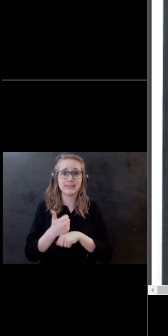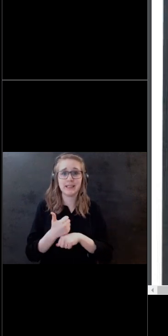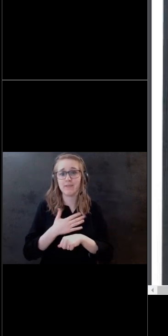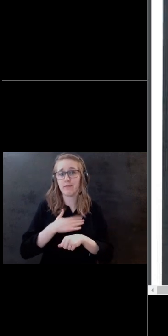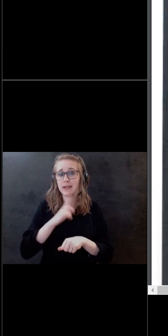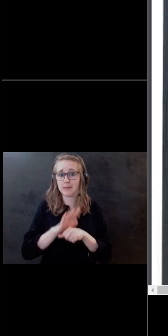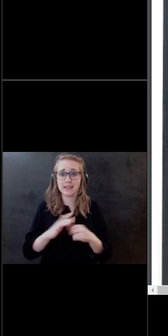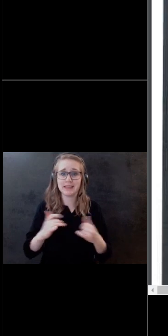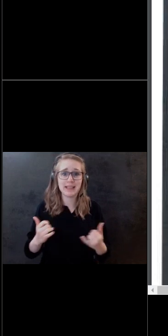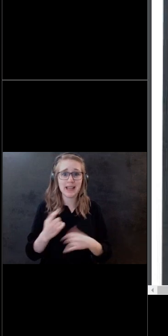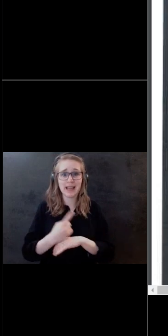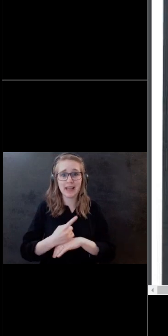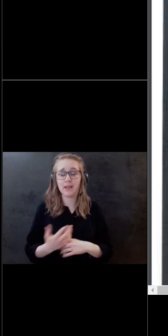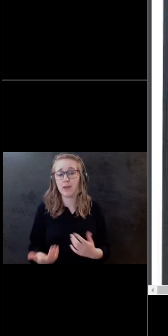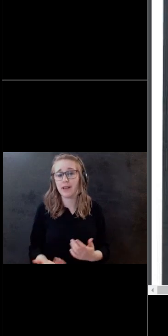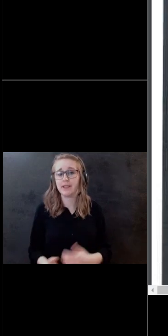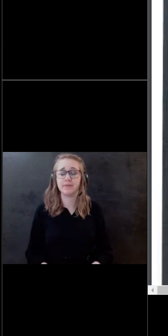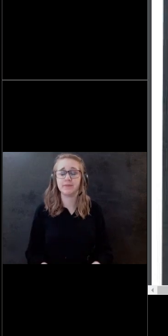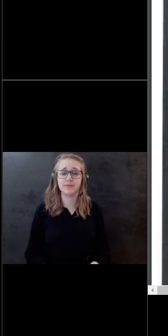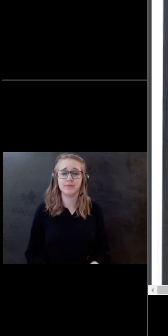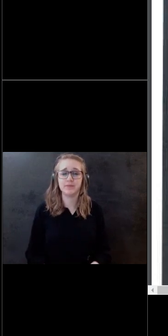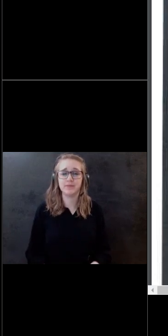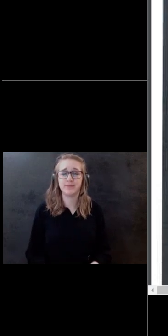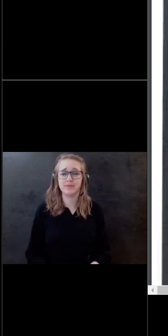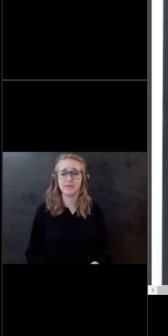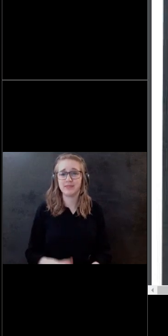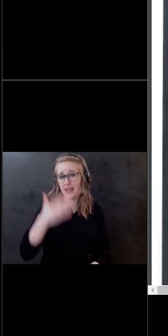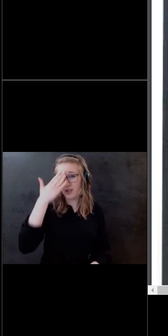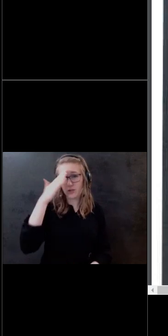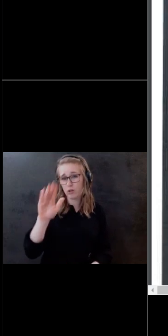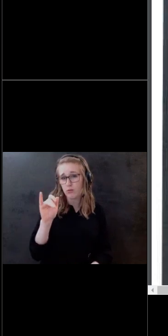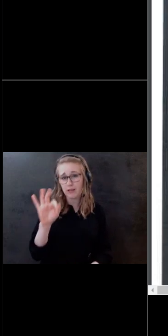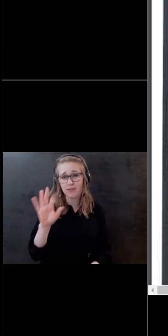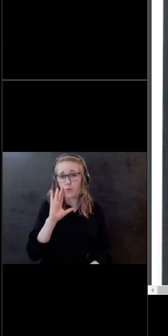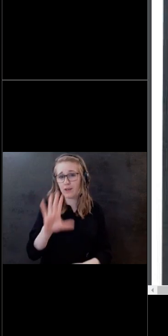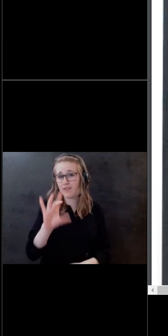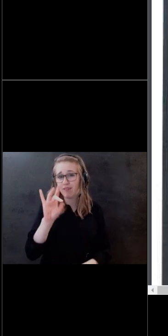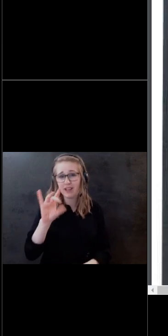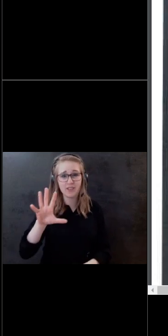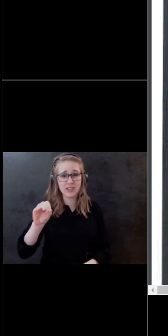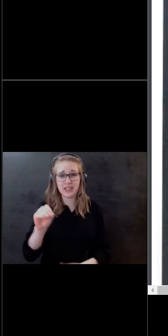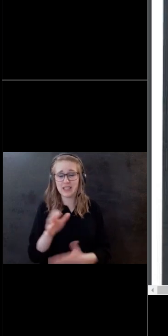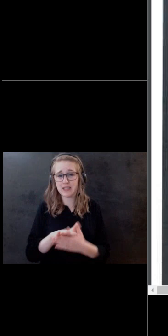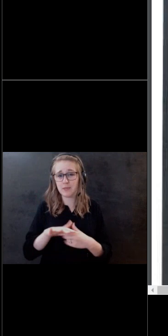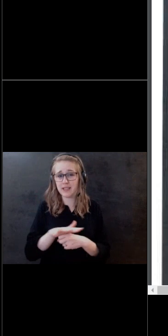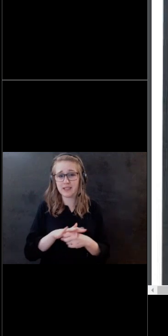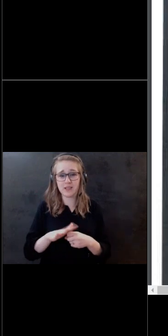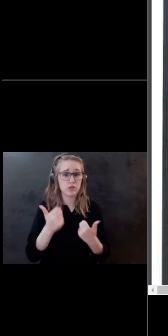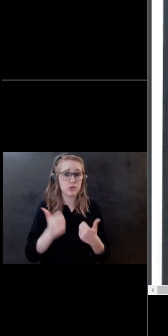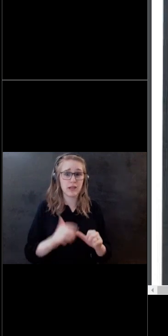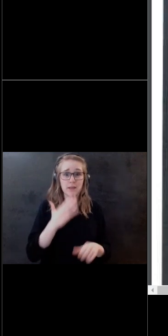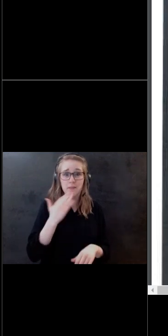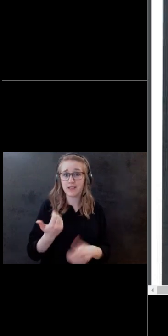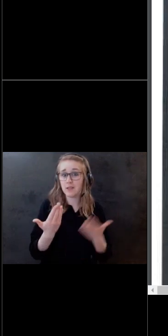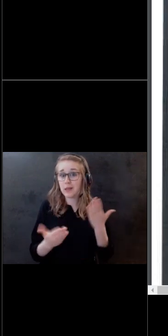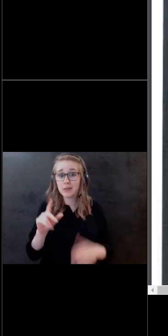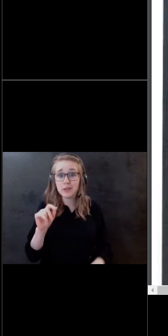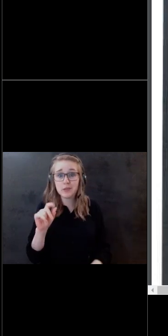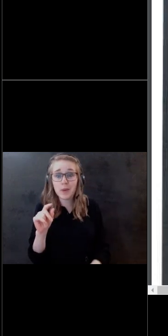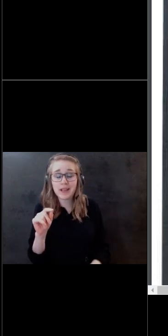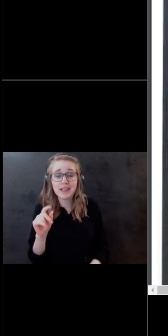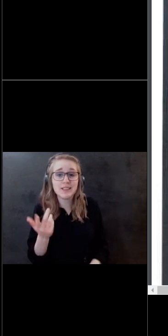committing today. But I don't know that we can find 50 spaces. We're going to do our best. And maybe we'll get 20 out